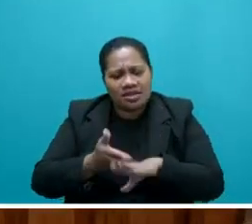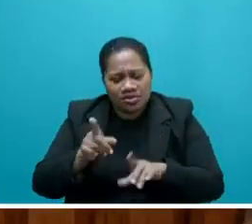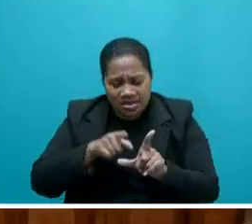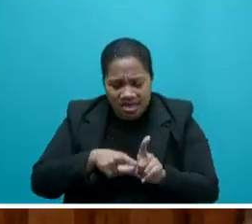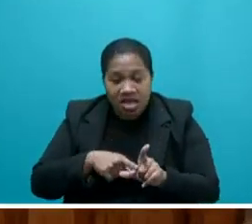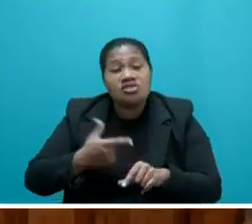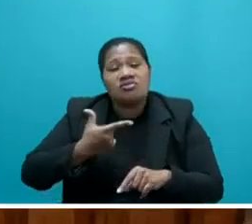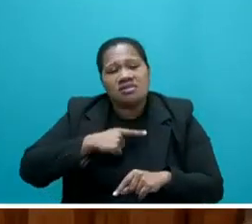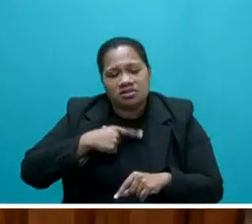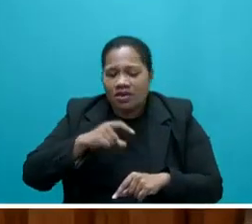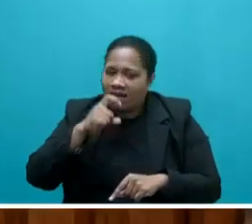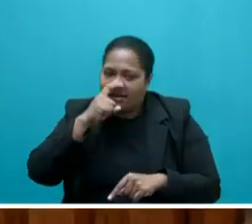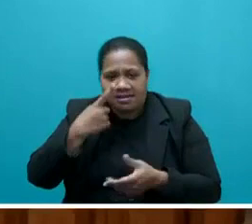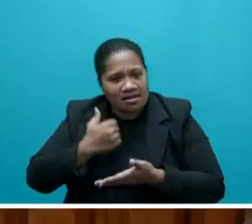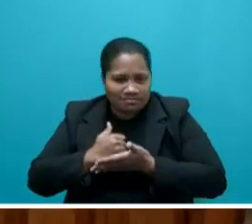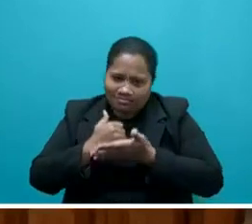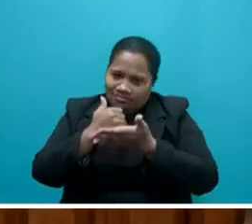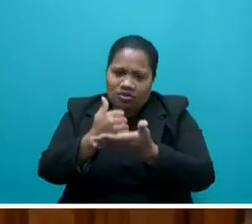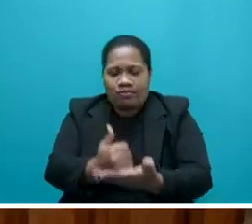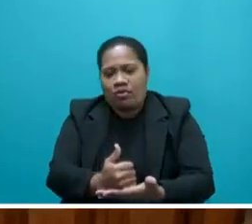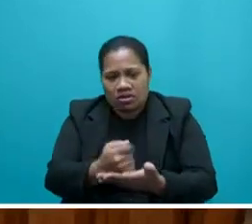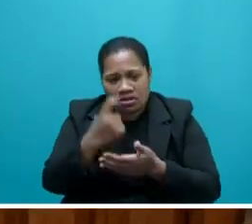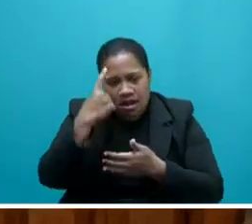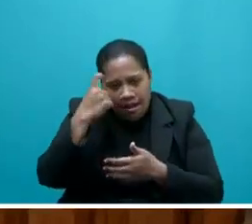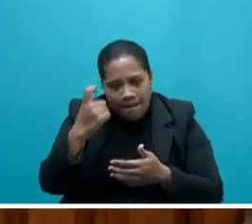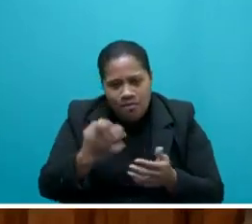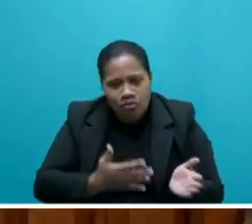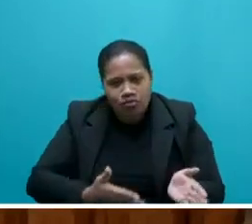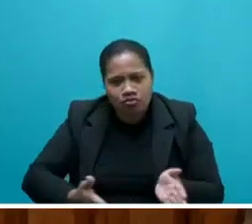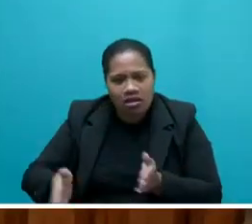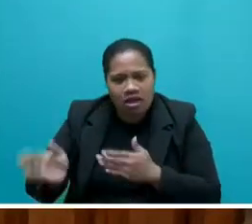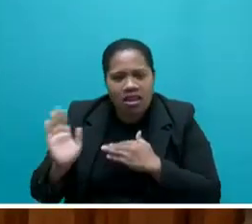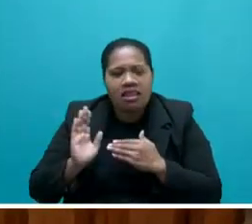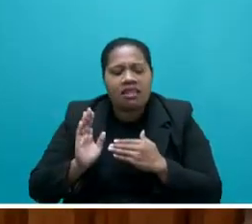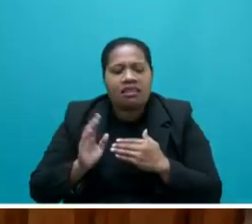it is before the House.